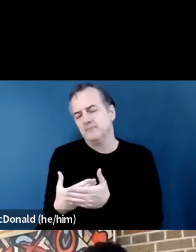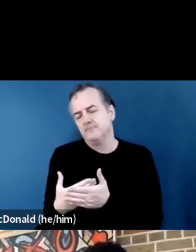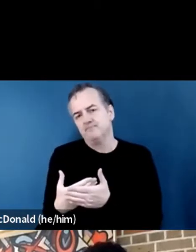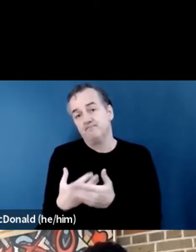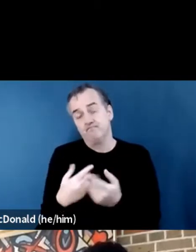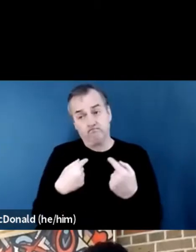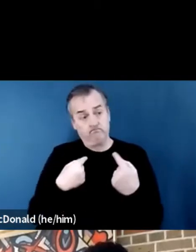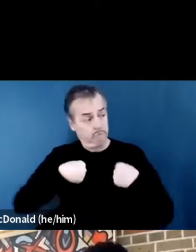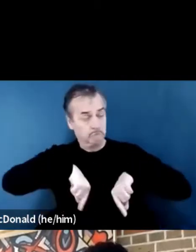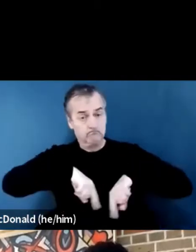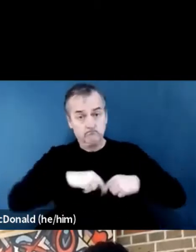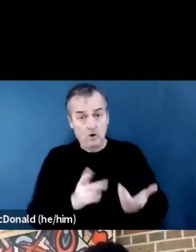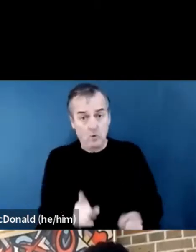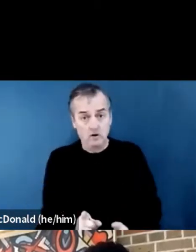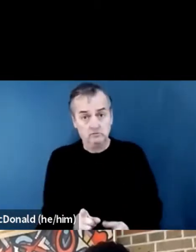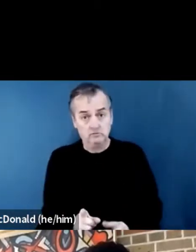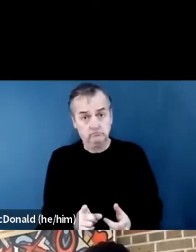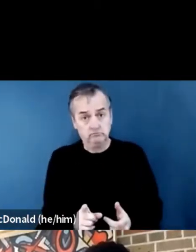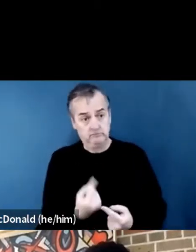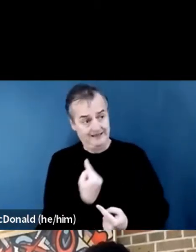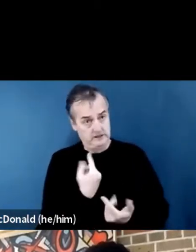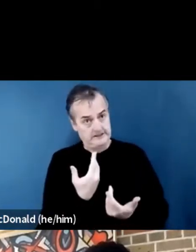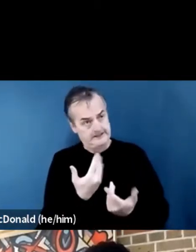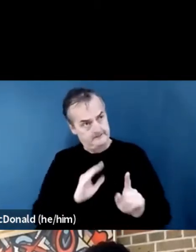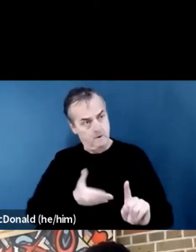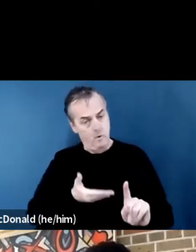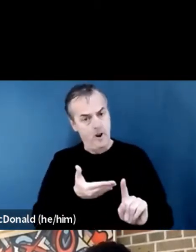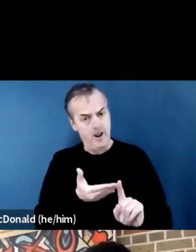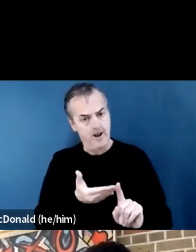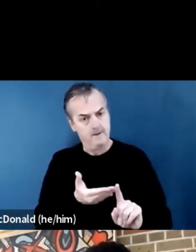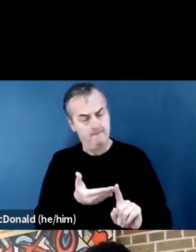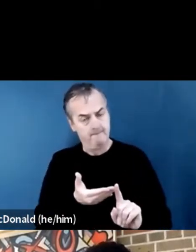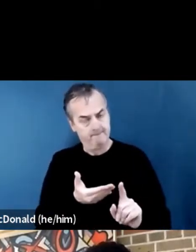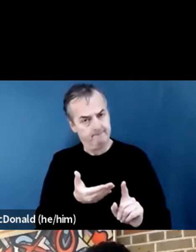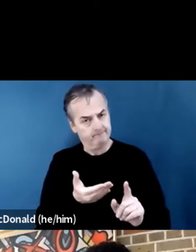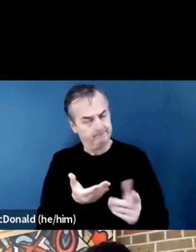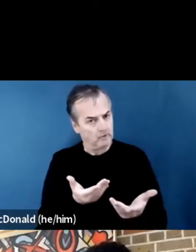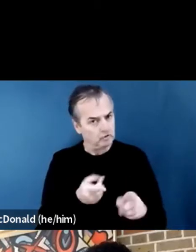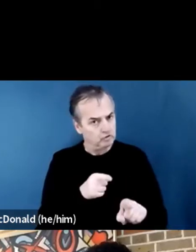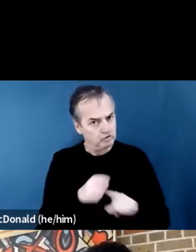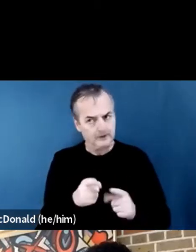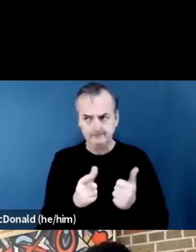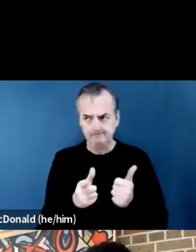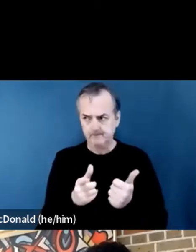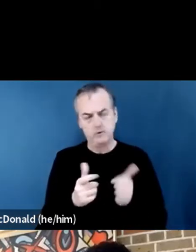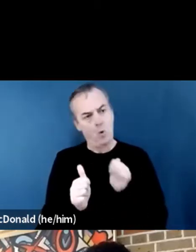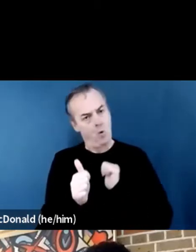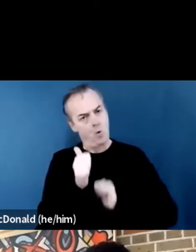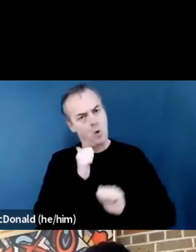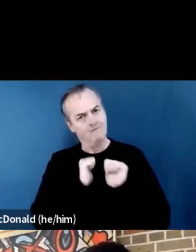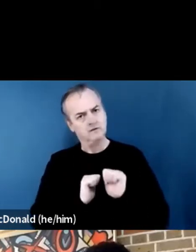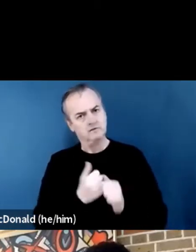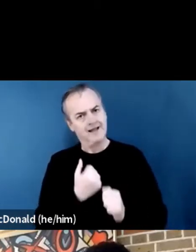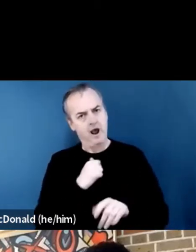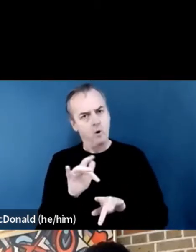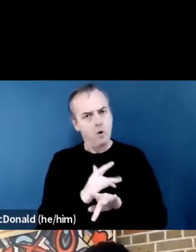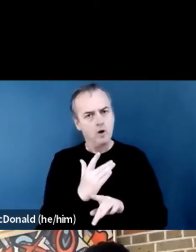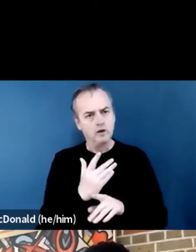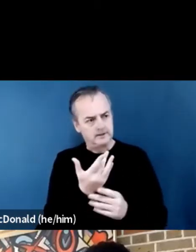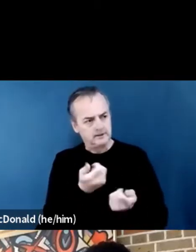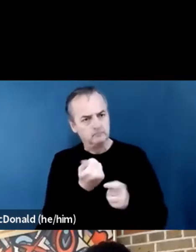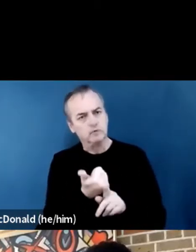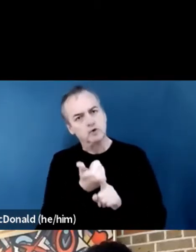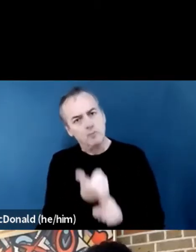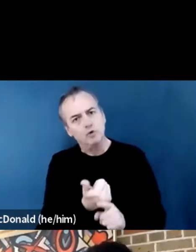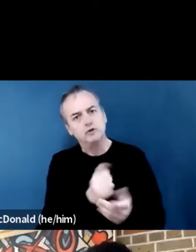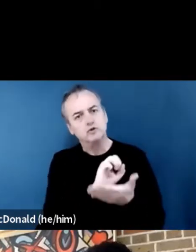For us, it's what we pride ourselves on is kind of championing writers and empowering them to tell